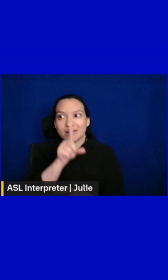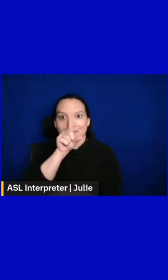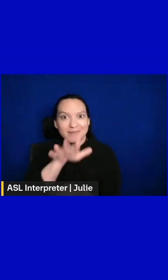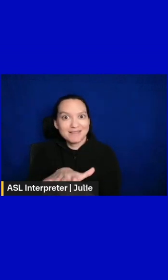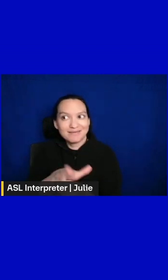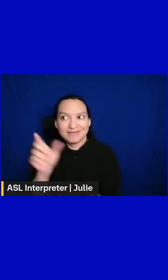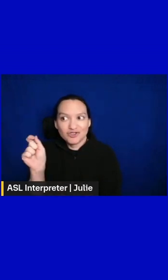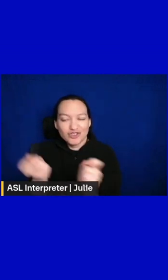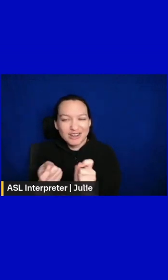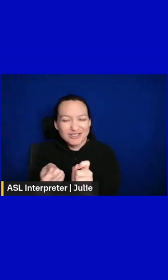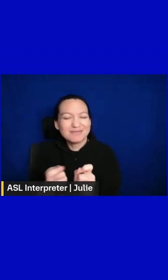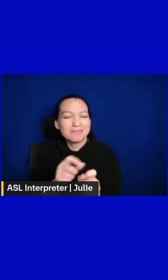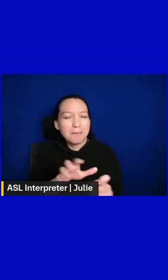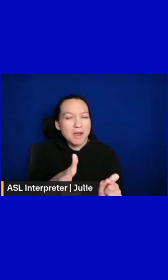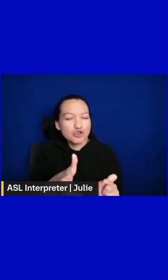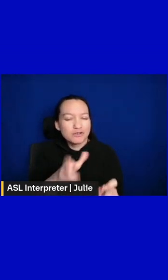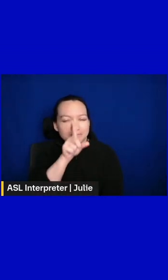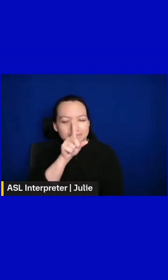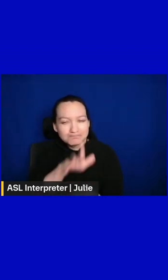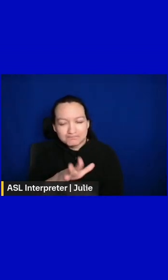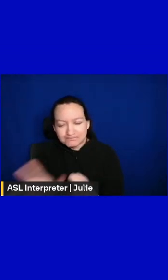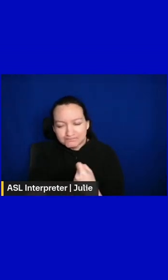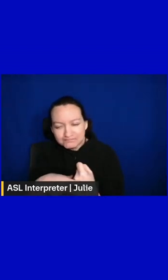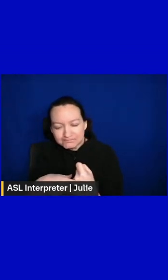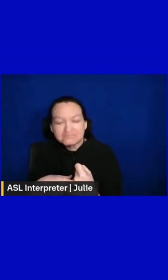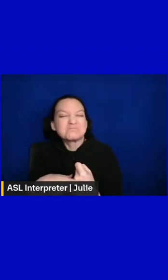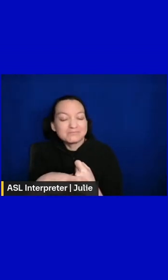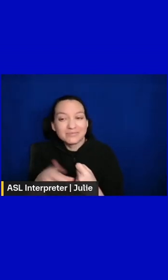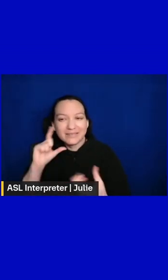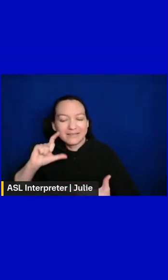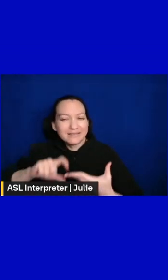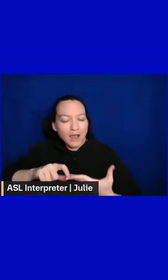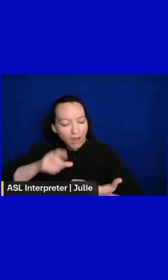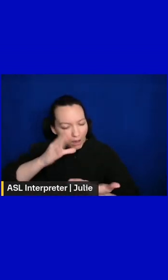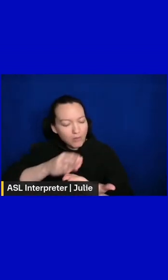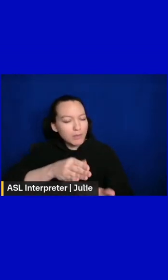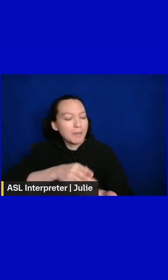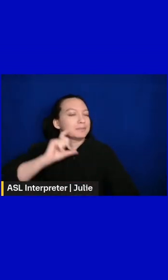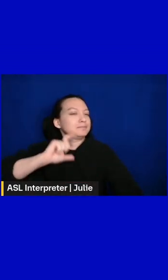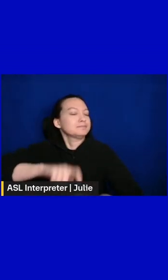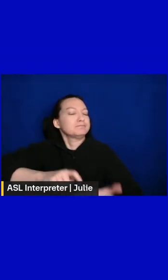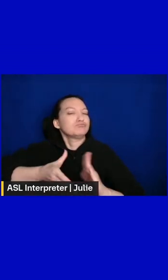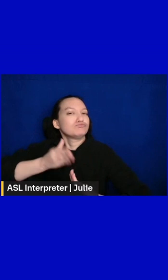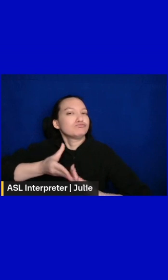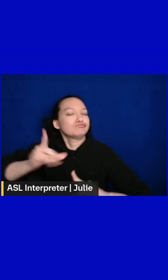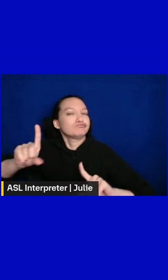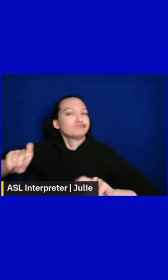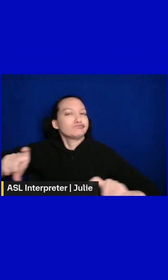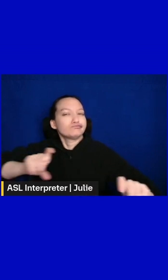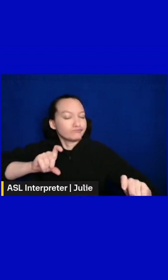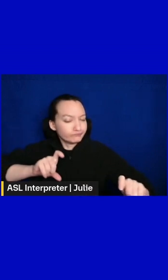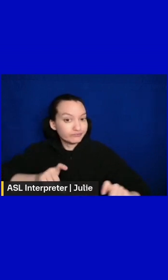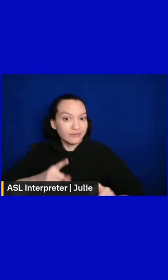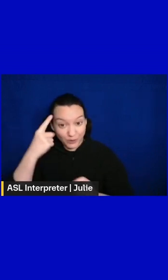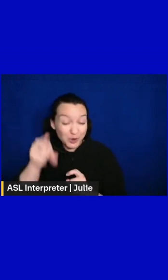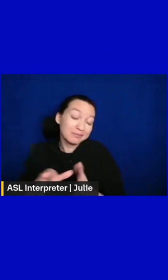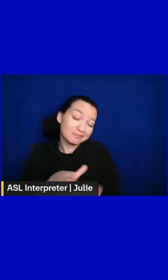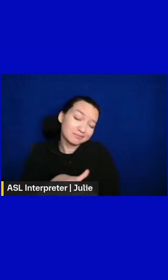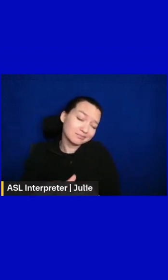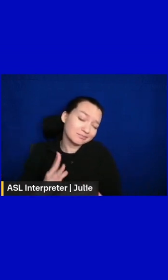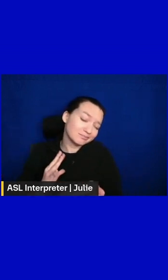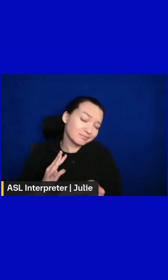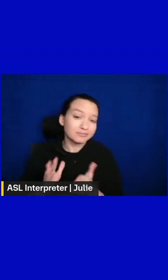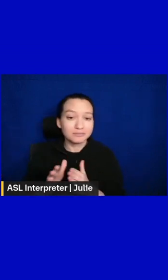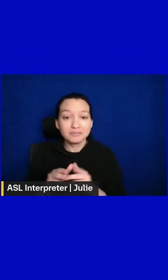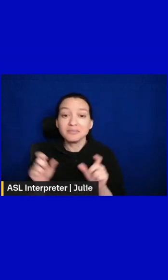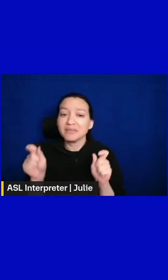make a change to your module and commit that in, and it sees it in the repository, it'll run those tests for you, which is very nice.